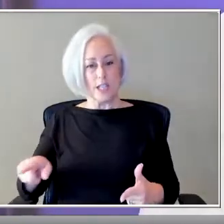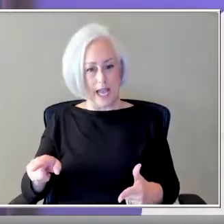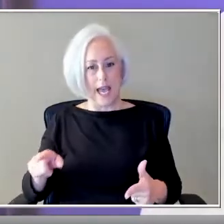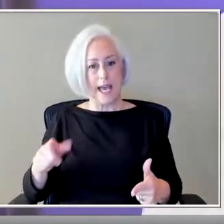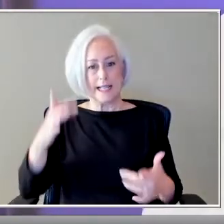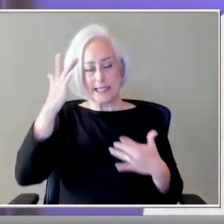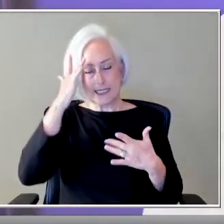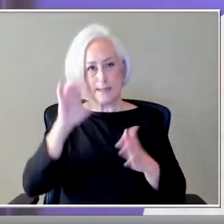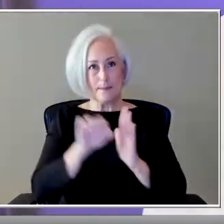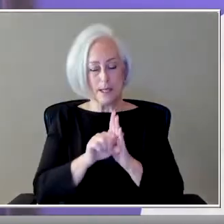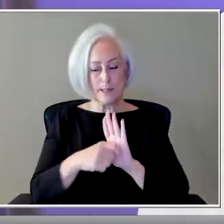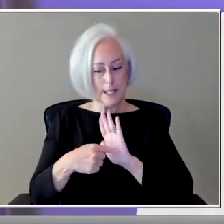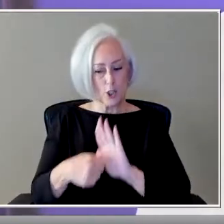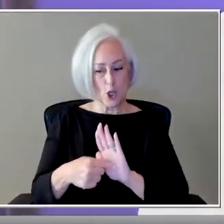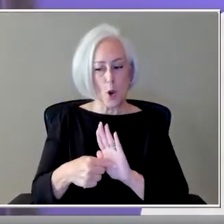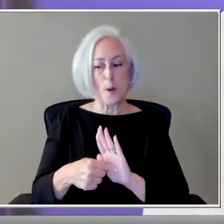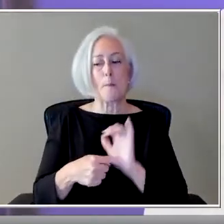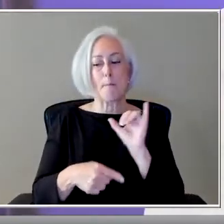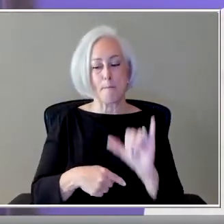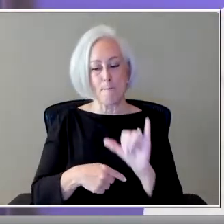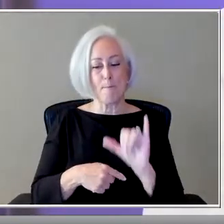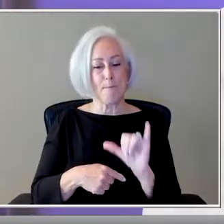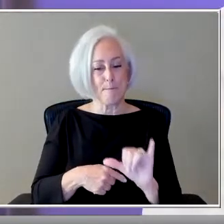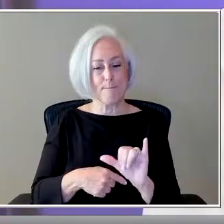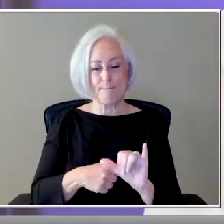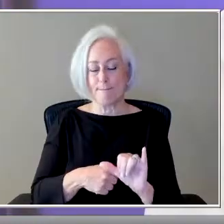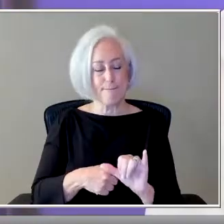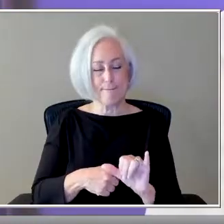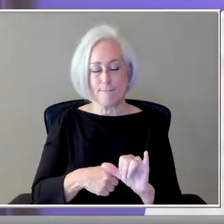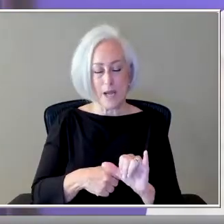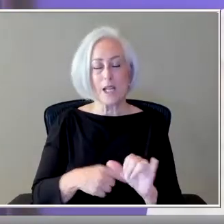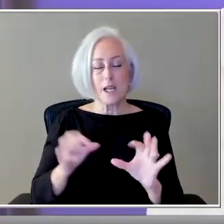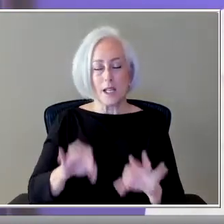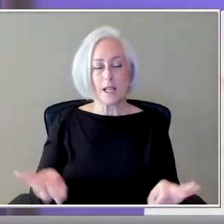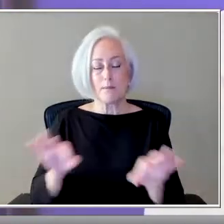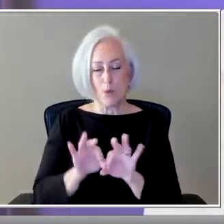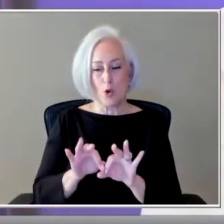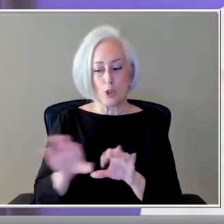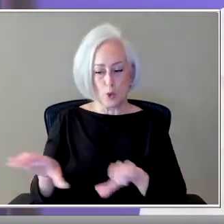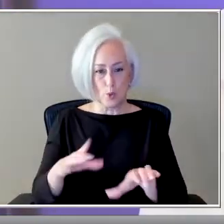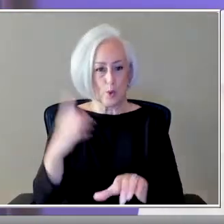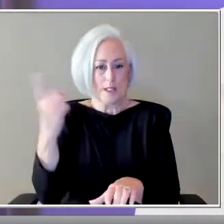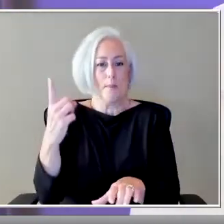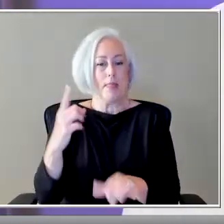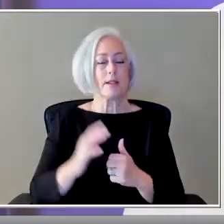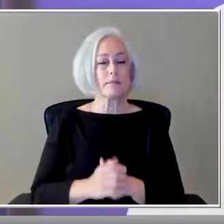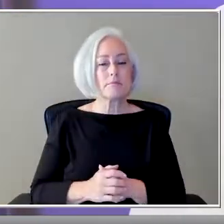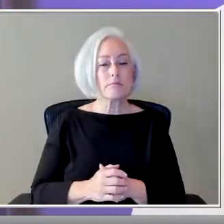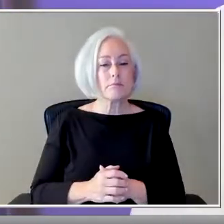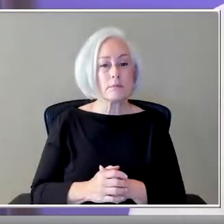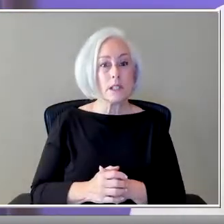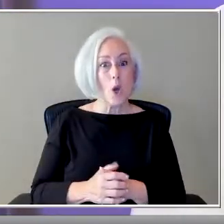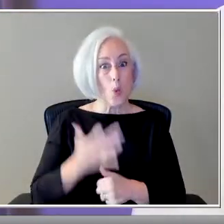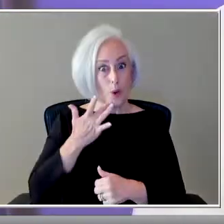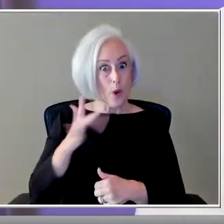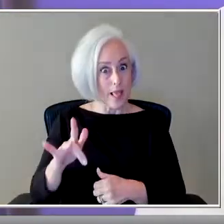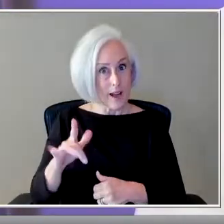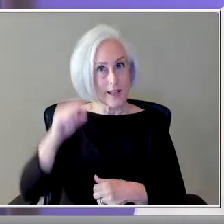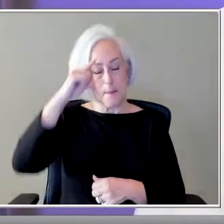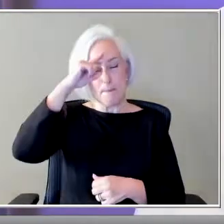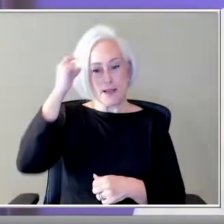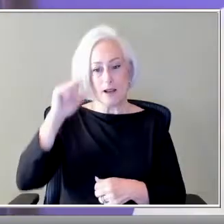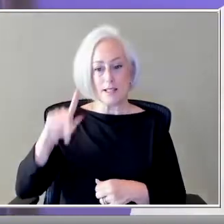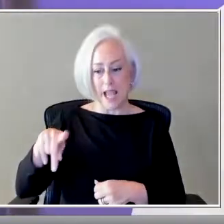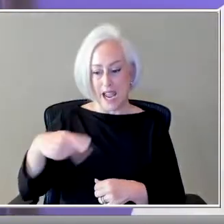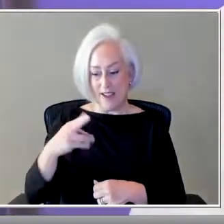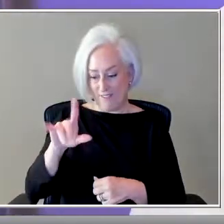getting to a point of no return. But we were so fortunate that because of the apheresis, if it wouldn't have been for the apheresis,